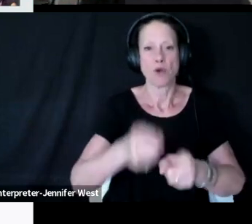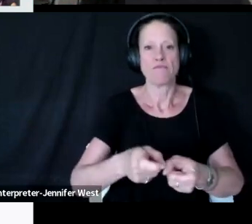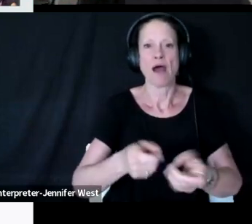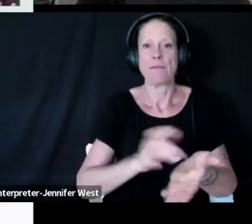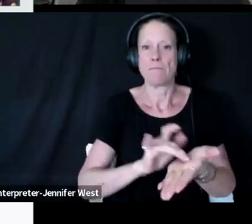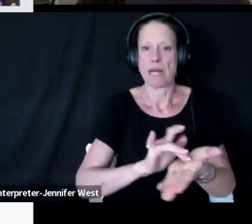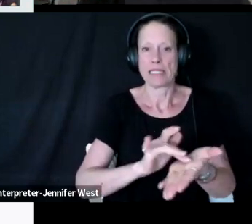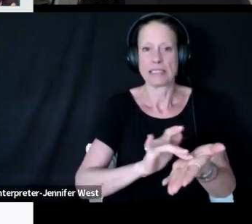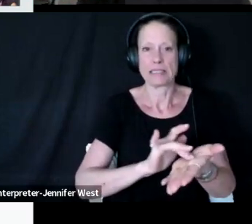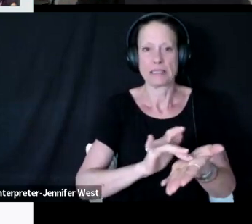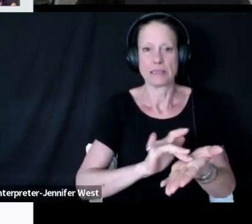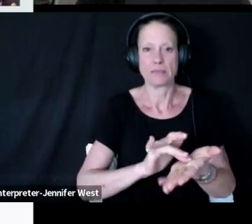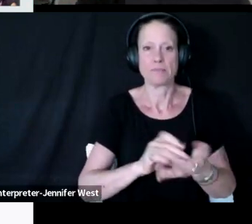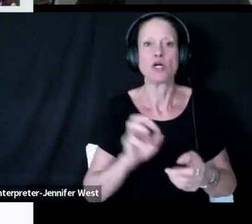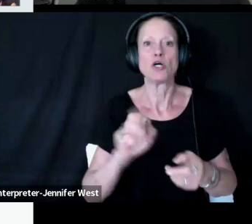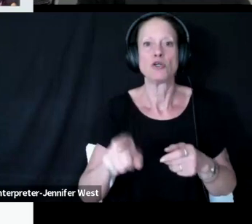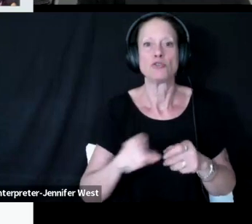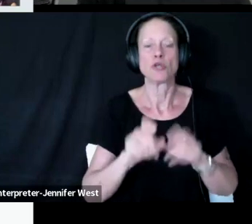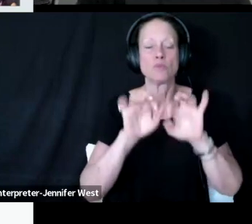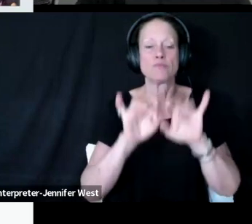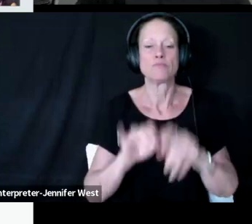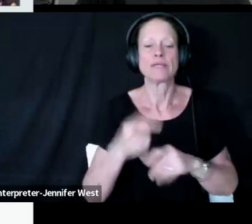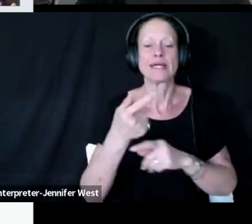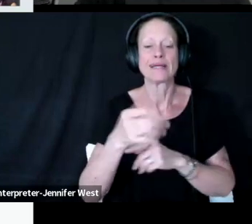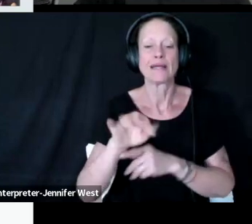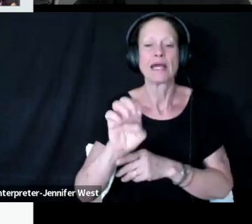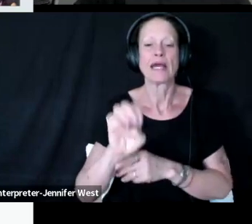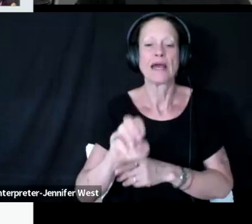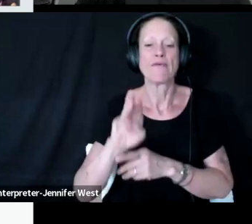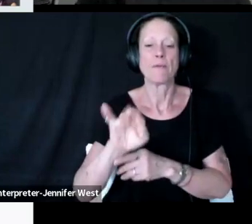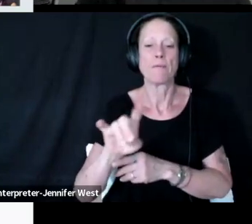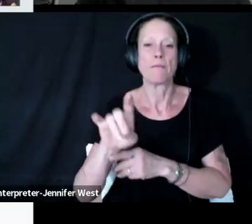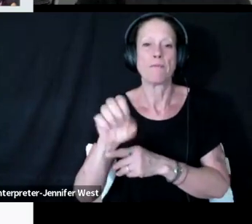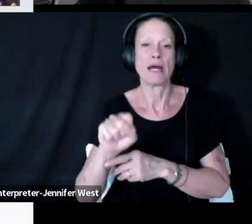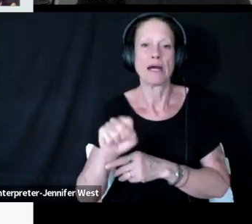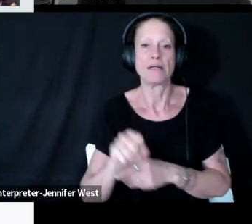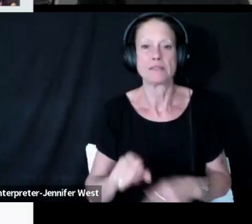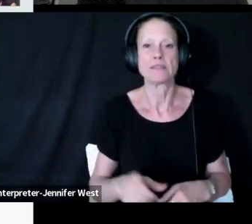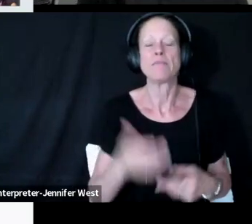say give meds. And here we're going to go Lamictal.